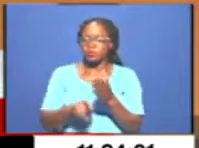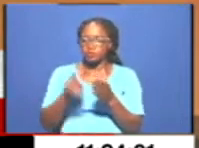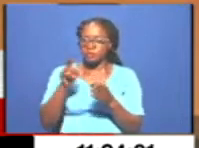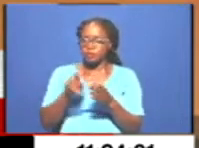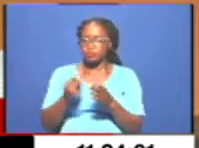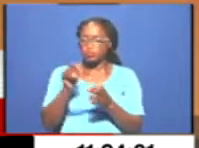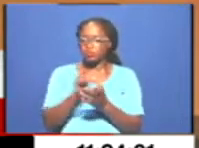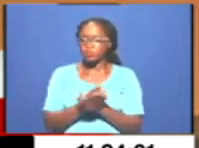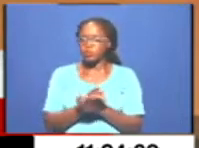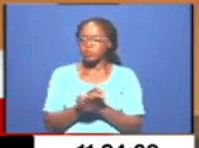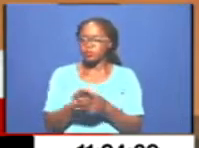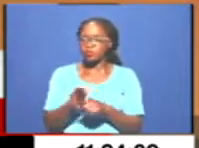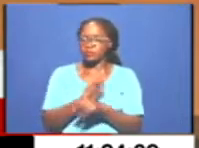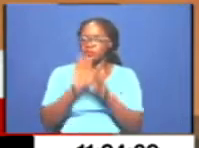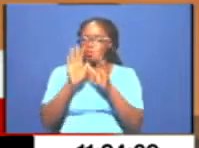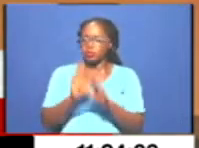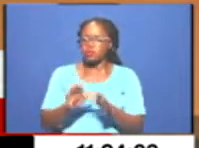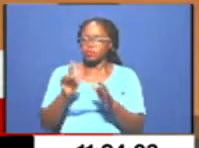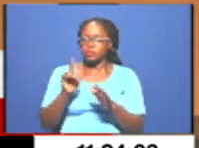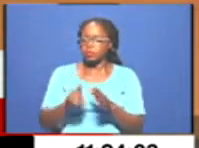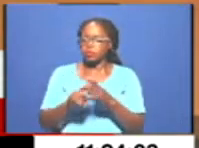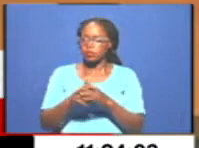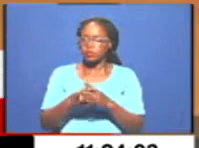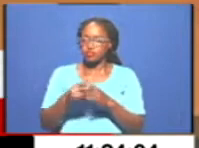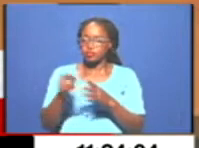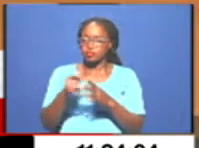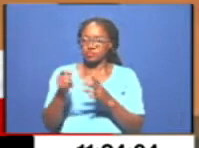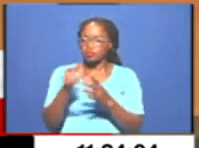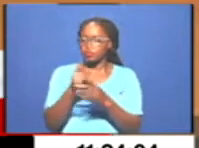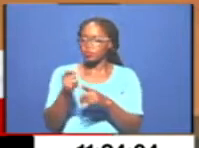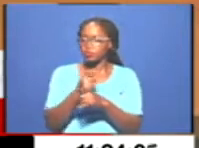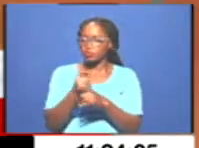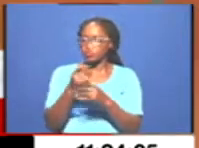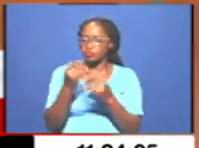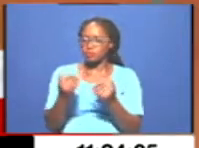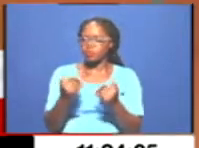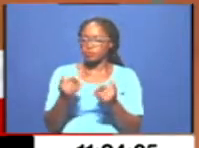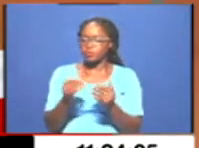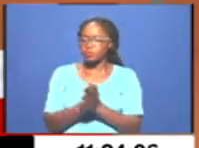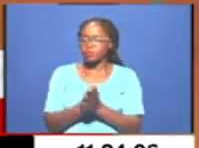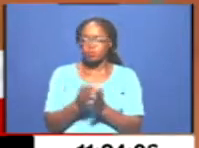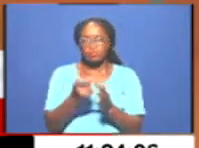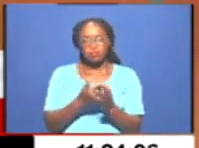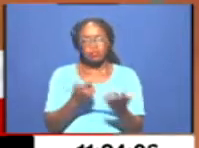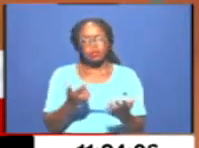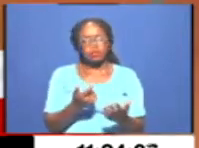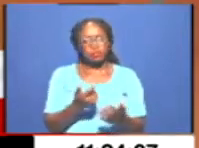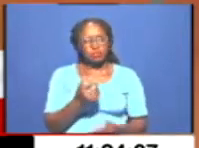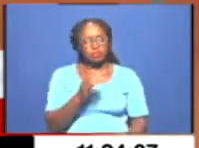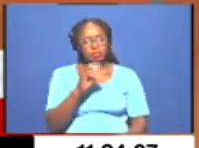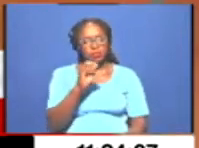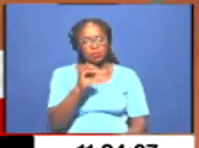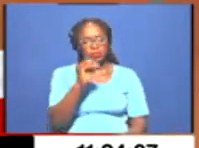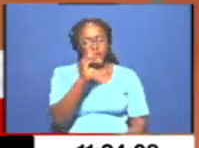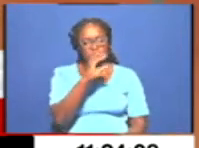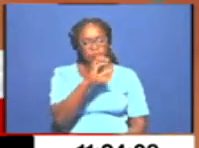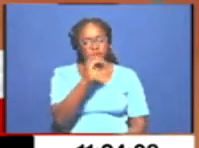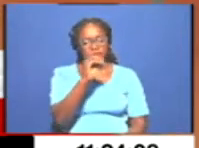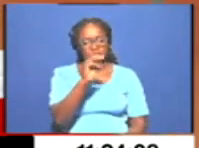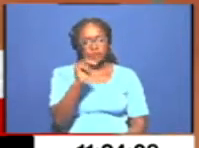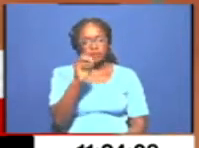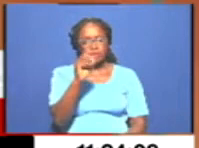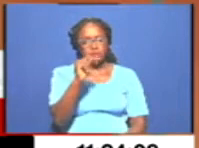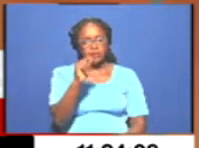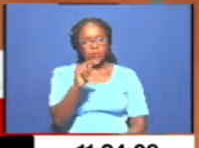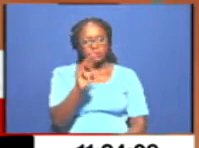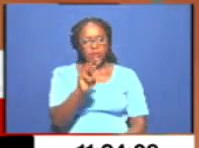saying the teams must start training right now. And what's from the Commonwealth Games Federation that's been passed on to NOCK as you